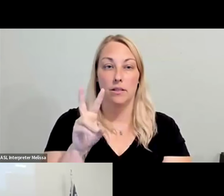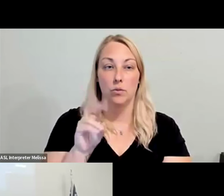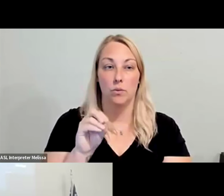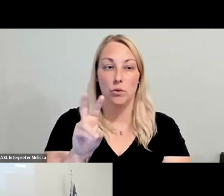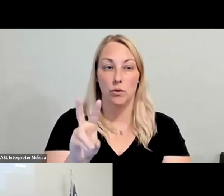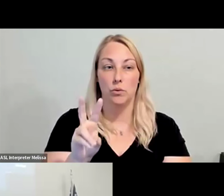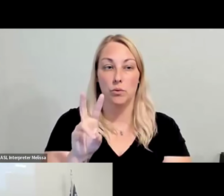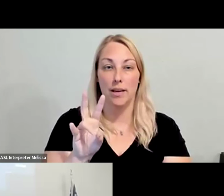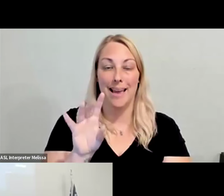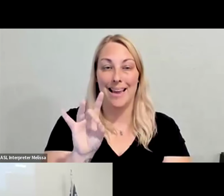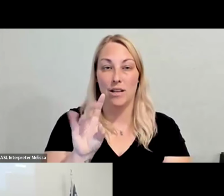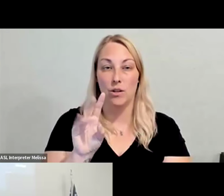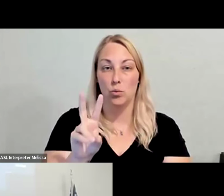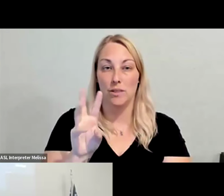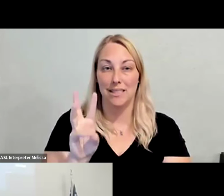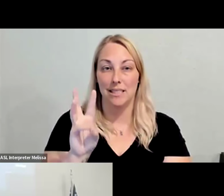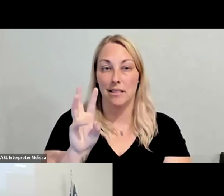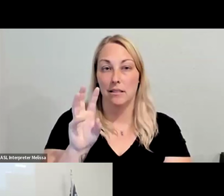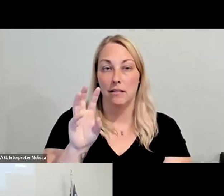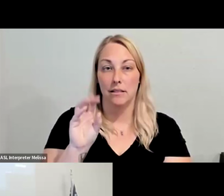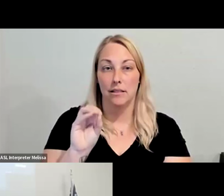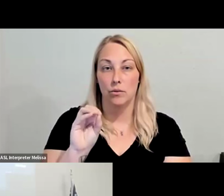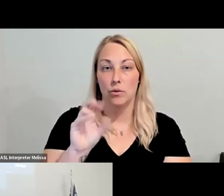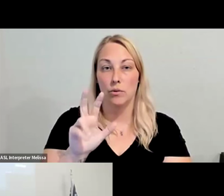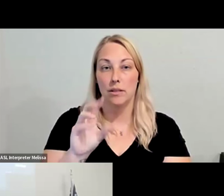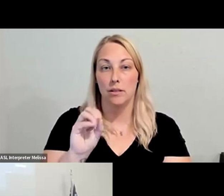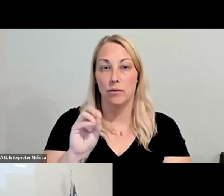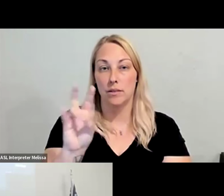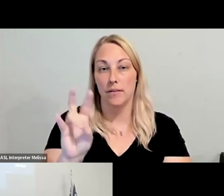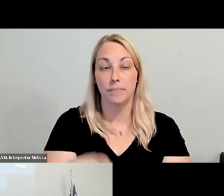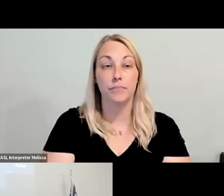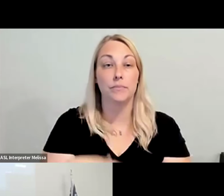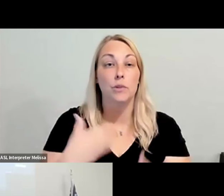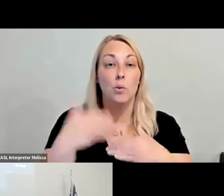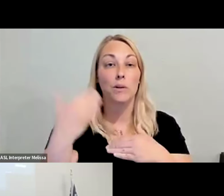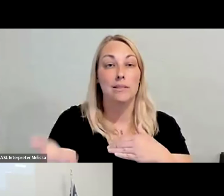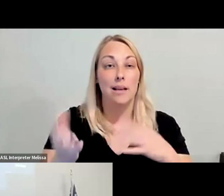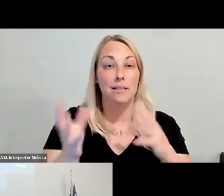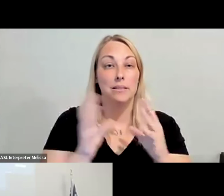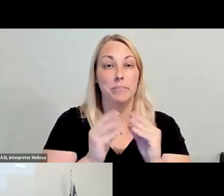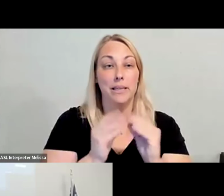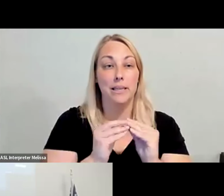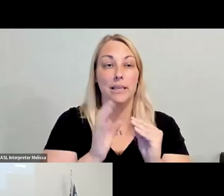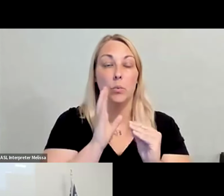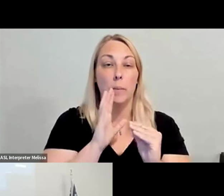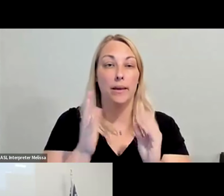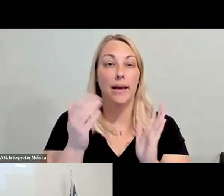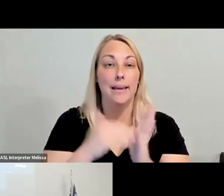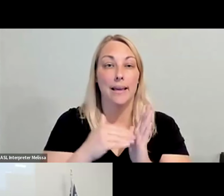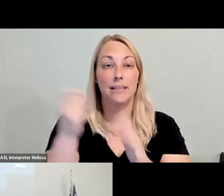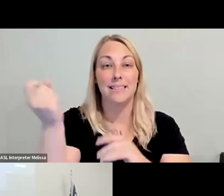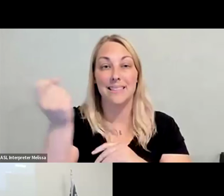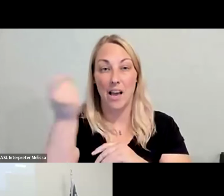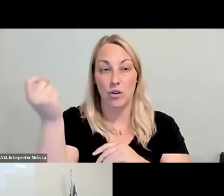202-826-7807. And our next meetup is on the 26th, which is in a couple weeks. It's again on a Saturday at 10